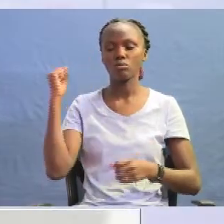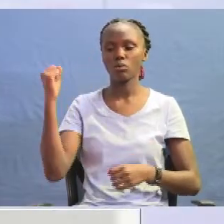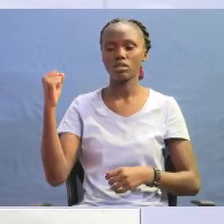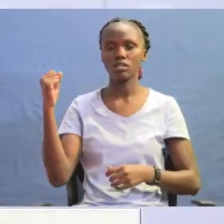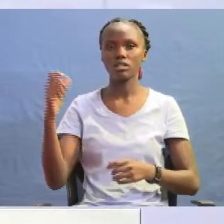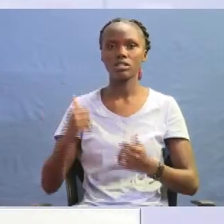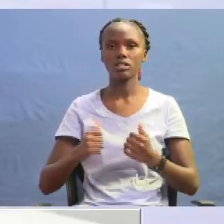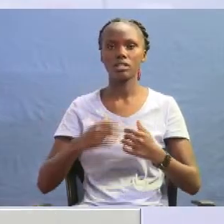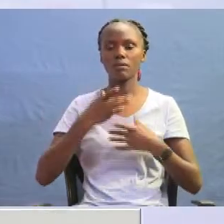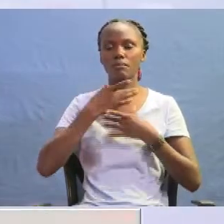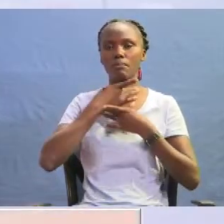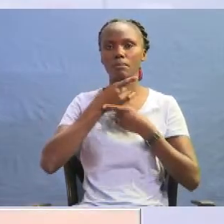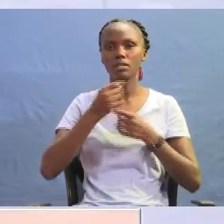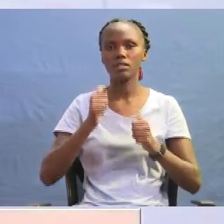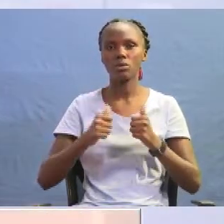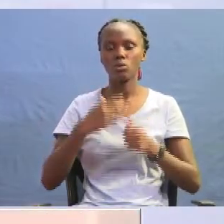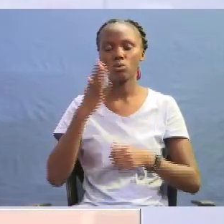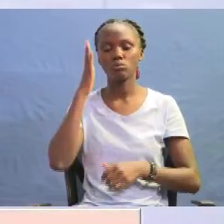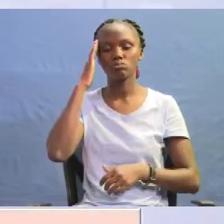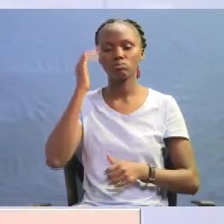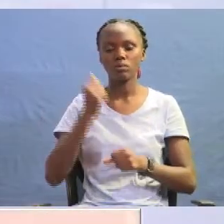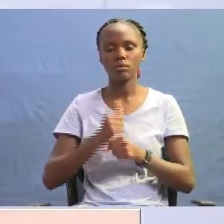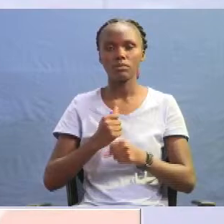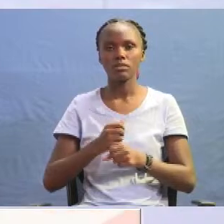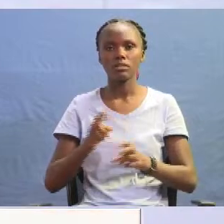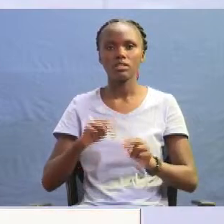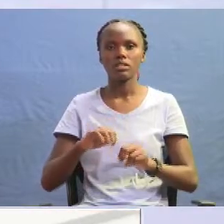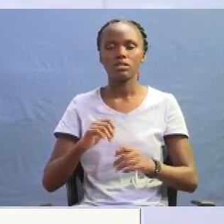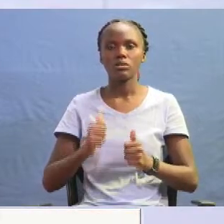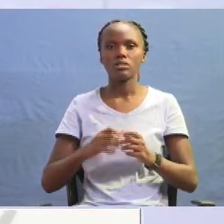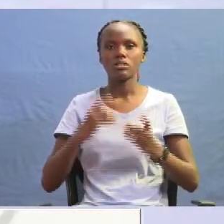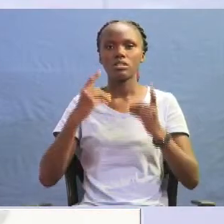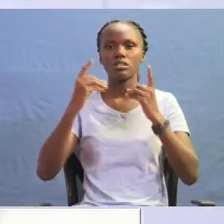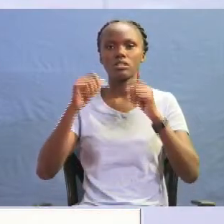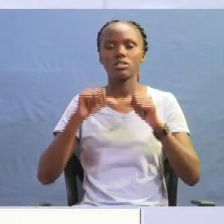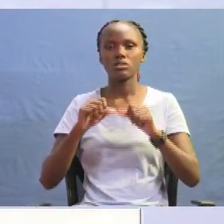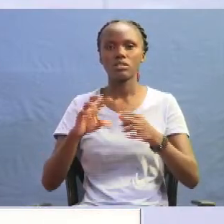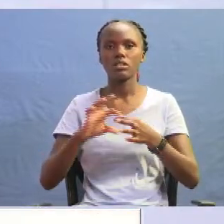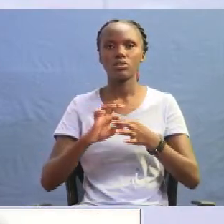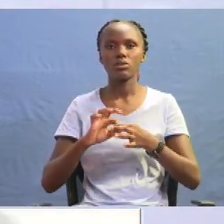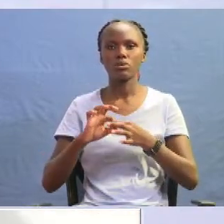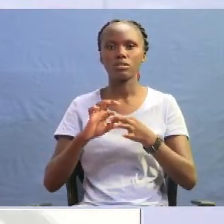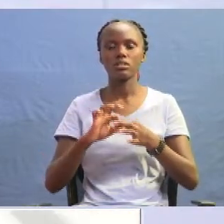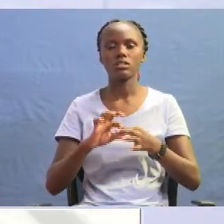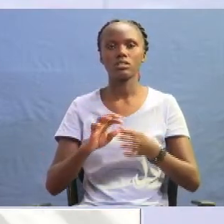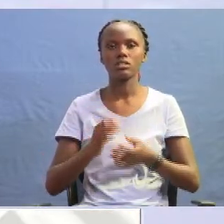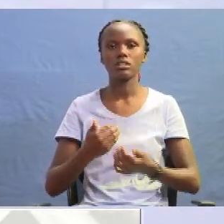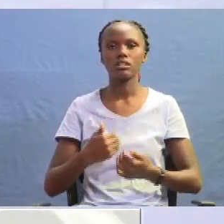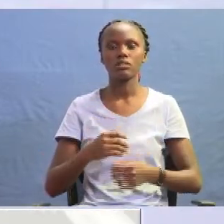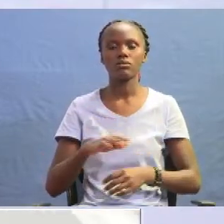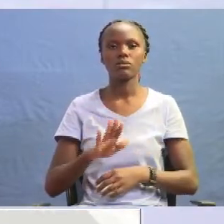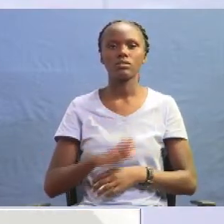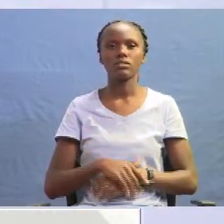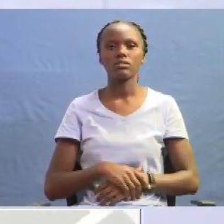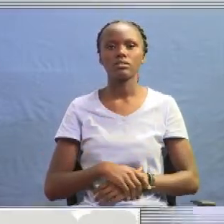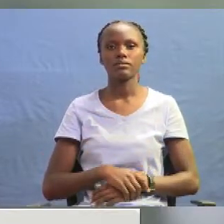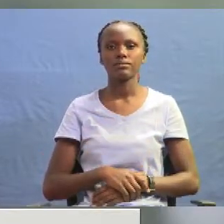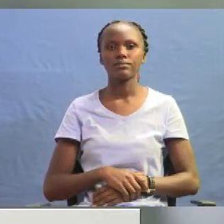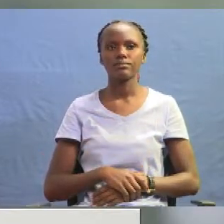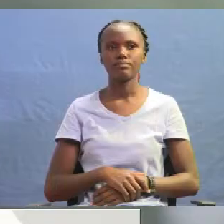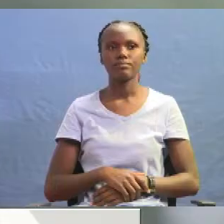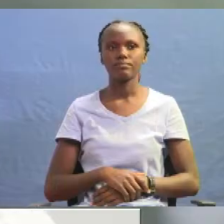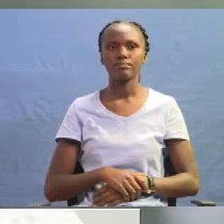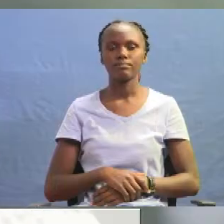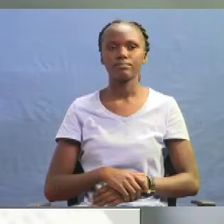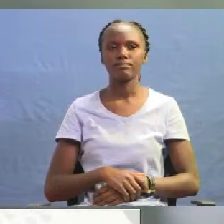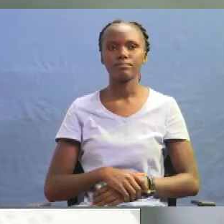and undermine efforts towards national unity and dialogue, as Paulette Akoth now details in the following report.